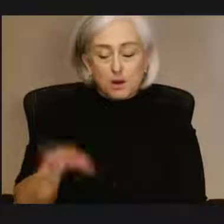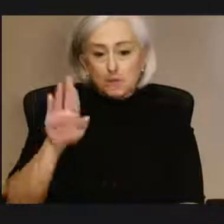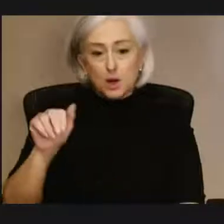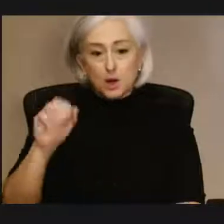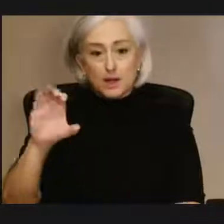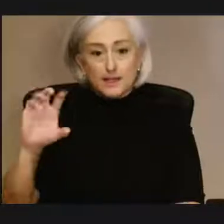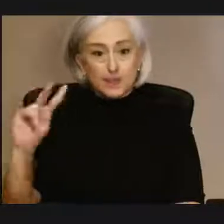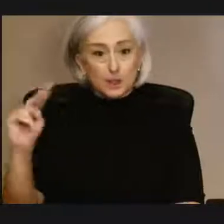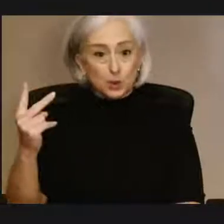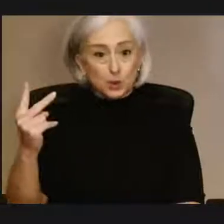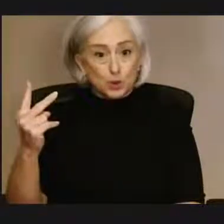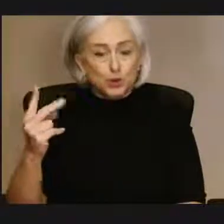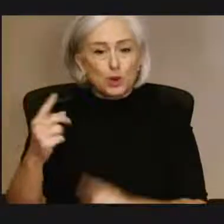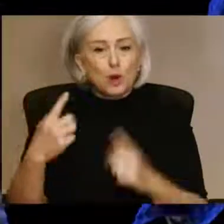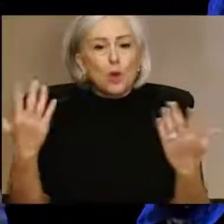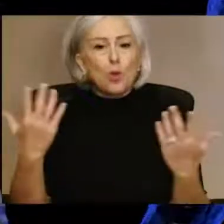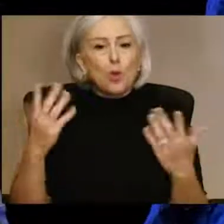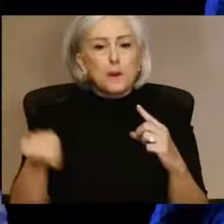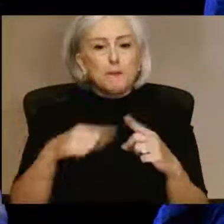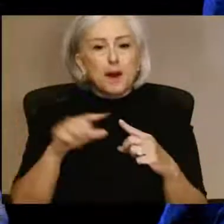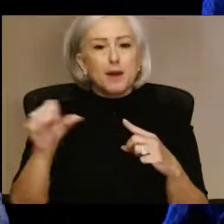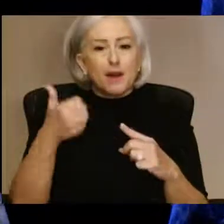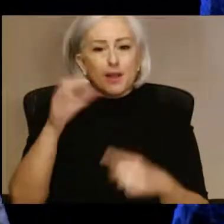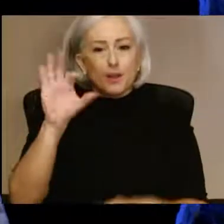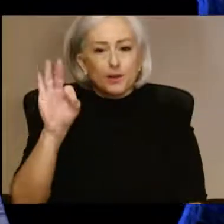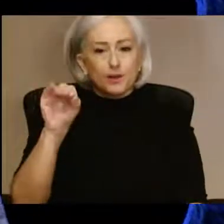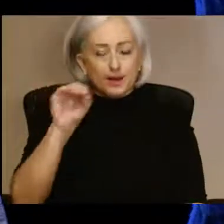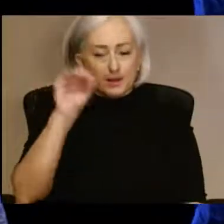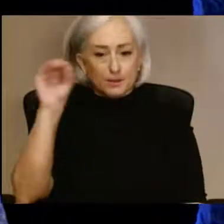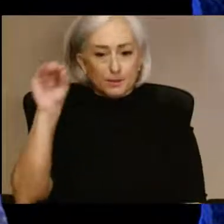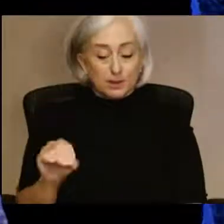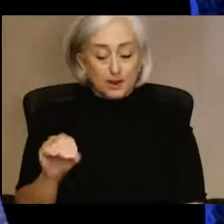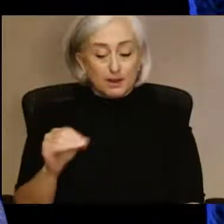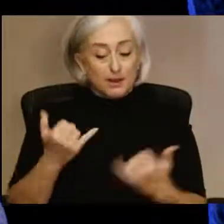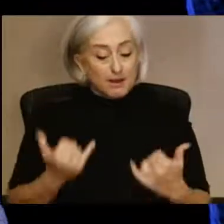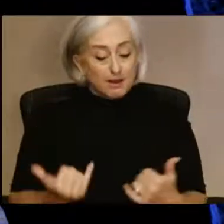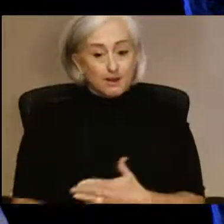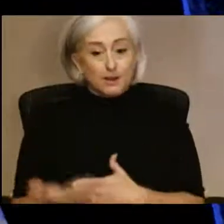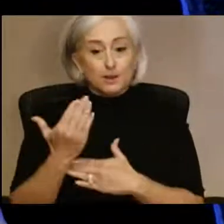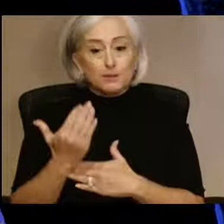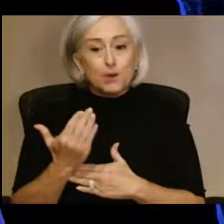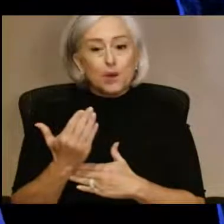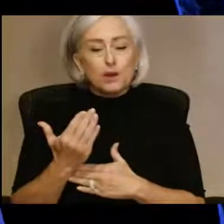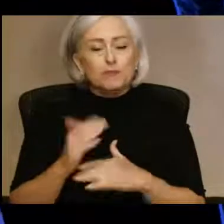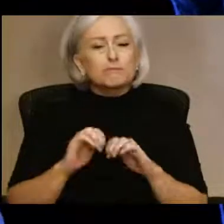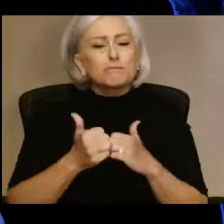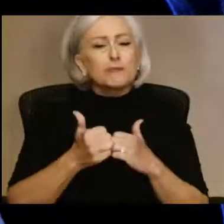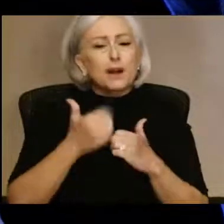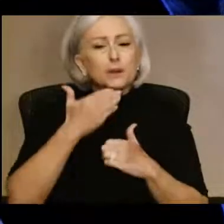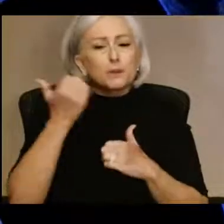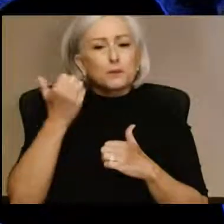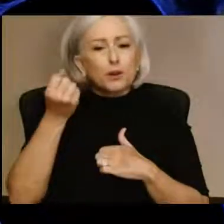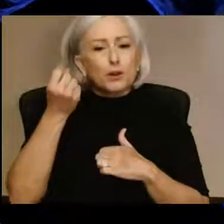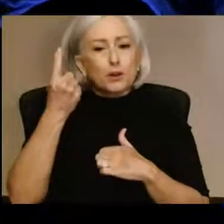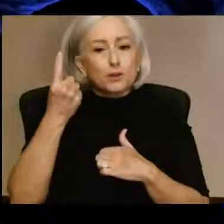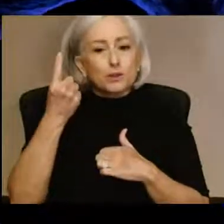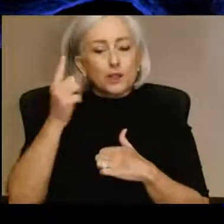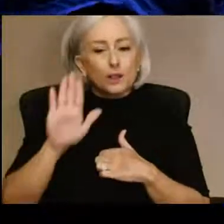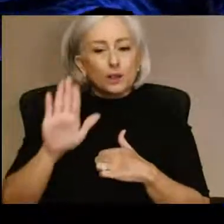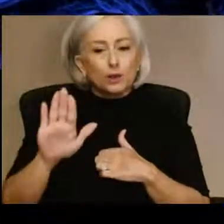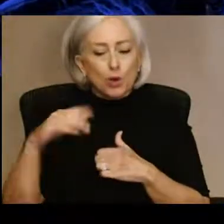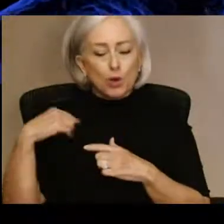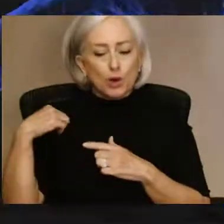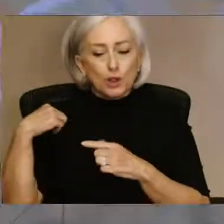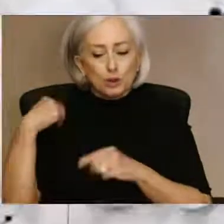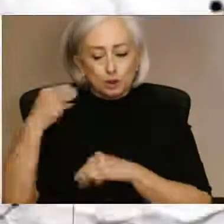the other 90%? This morning, how better understanding our genetic code may someday transform the